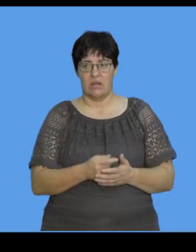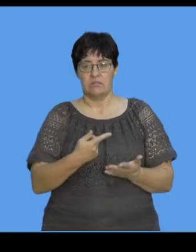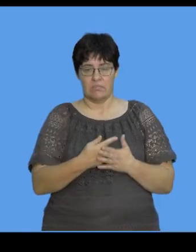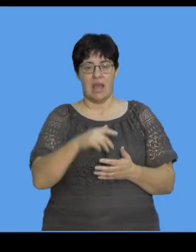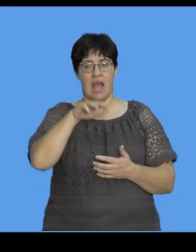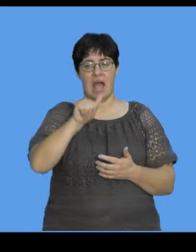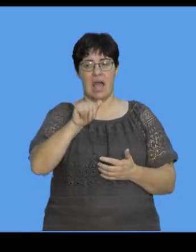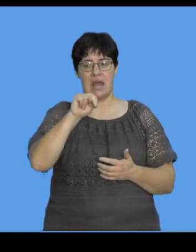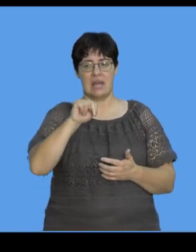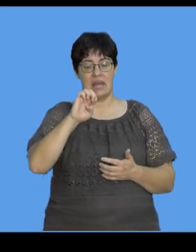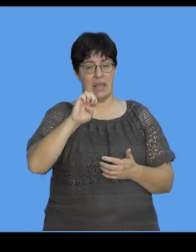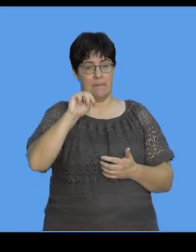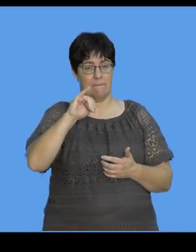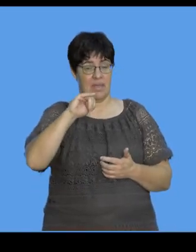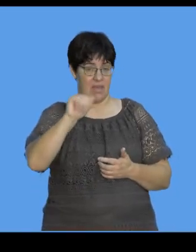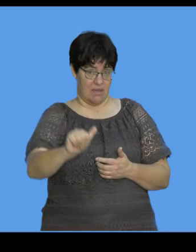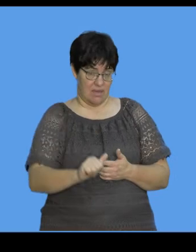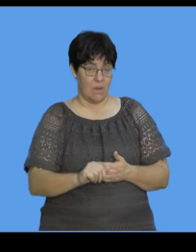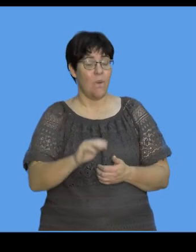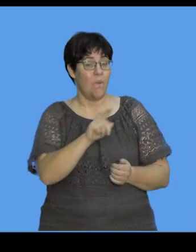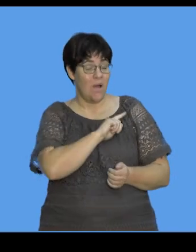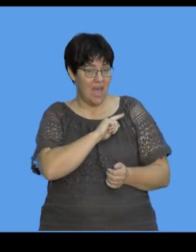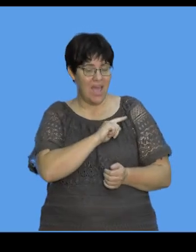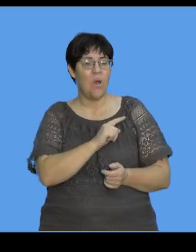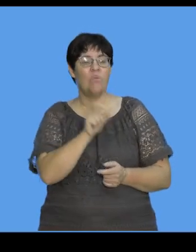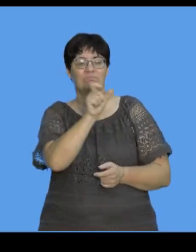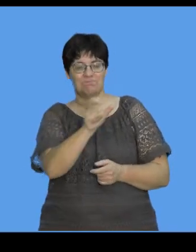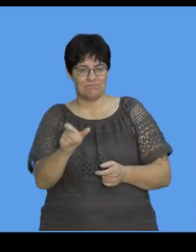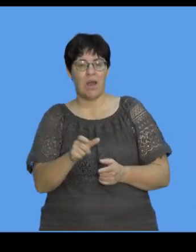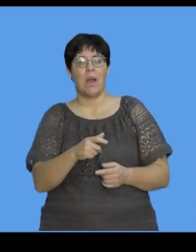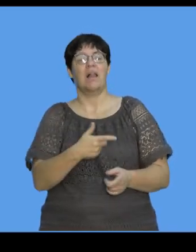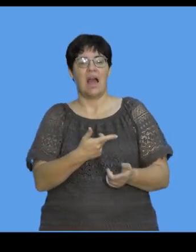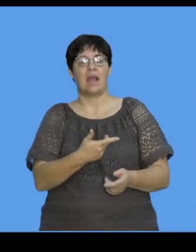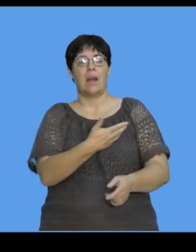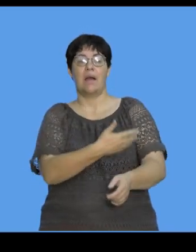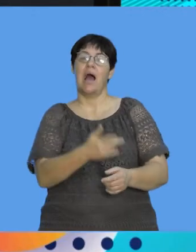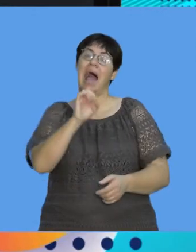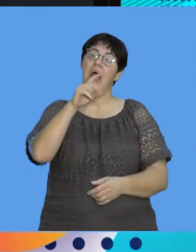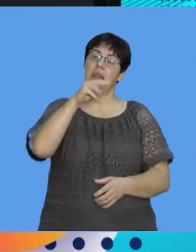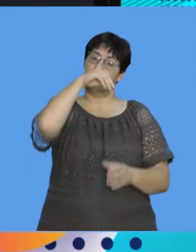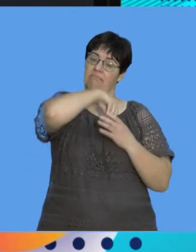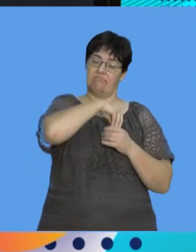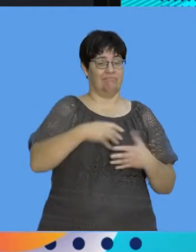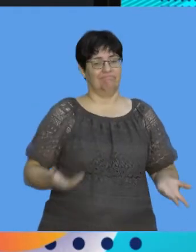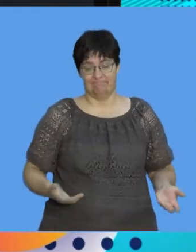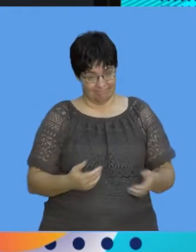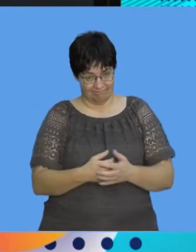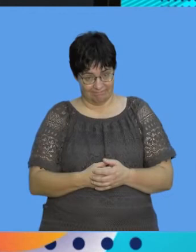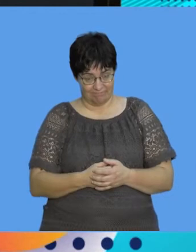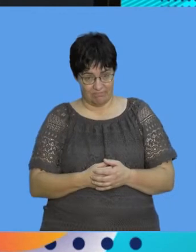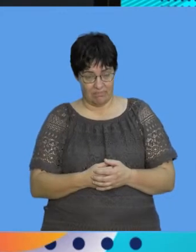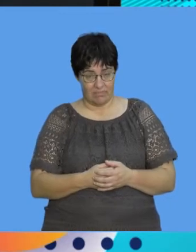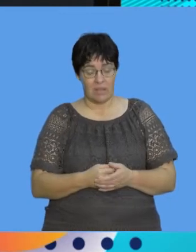anemia, all right? Anemia is the term we use for somebody who has a lack of iron. Now, out of all